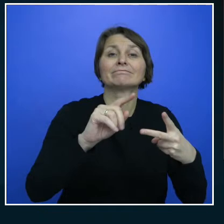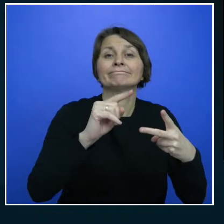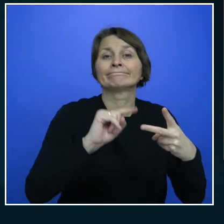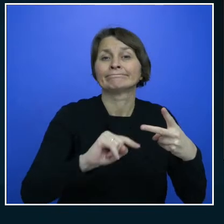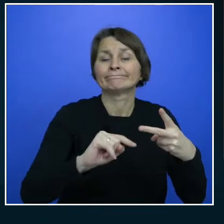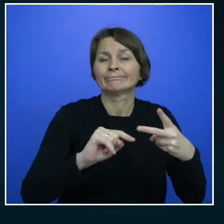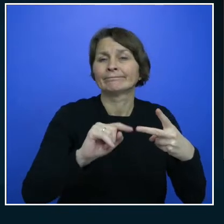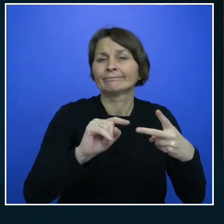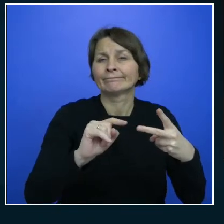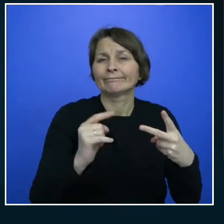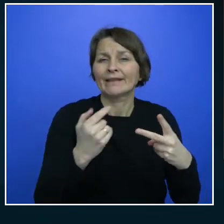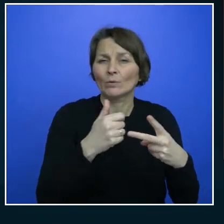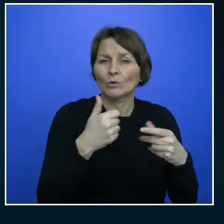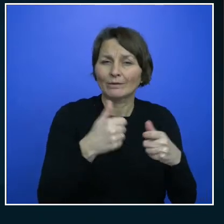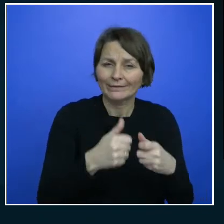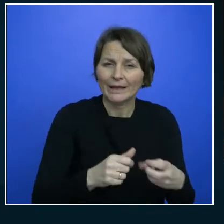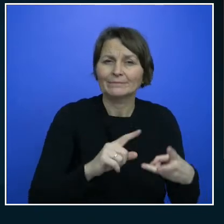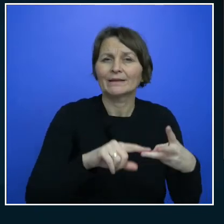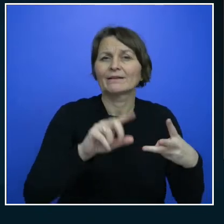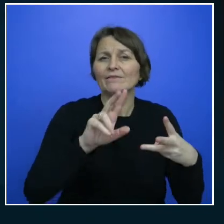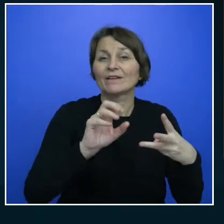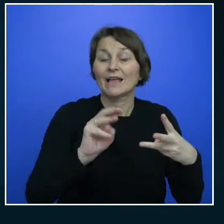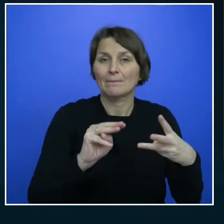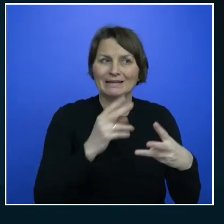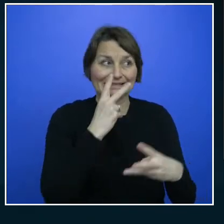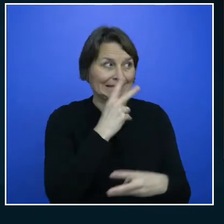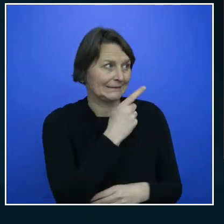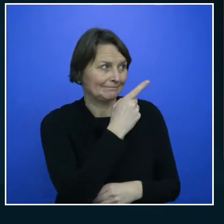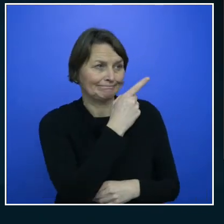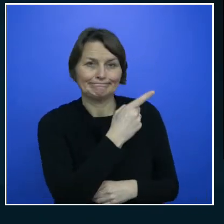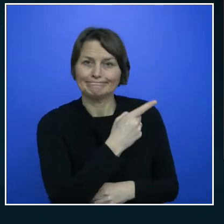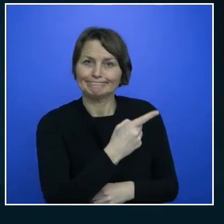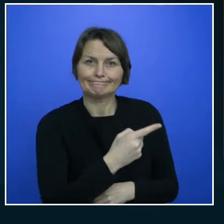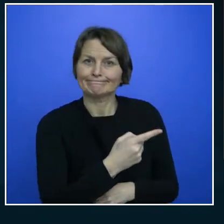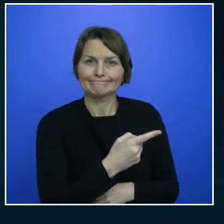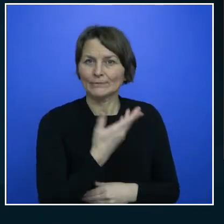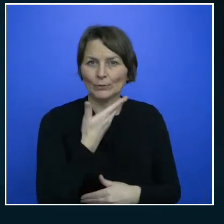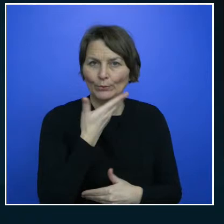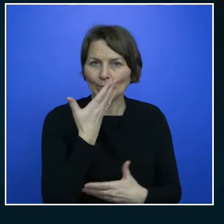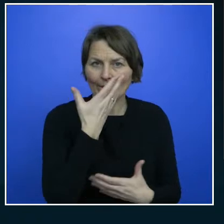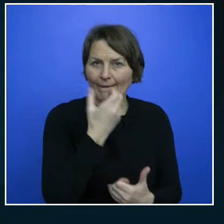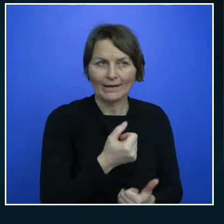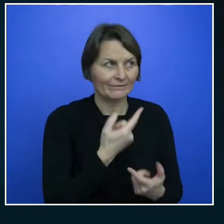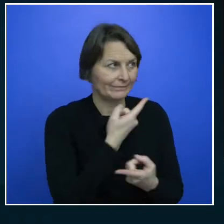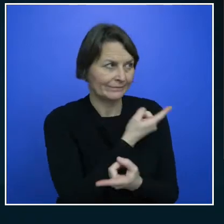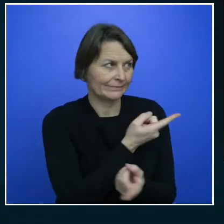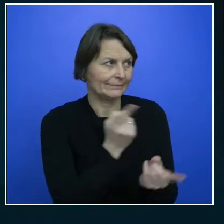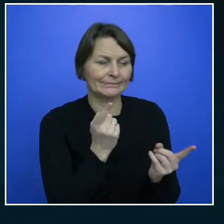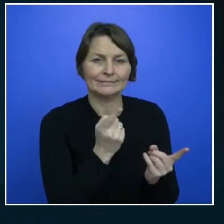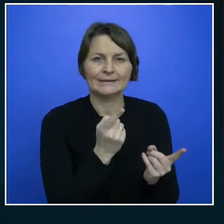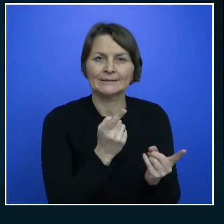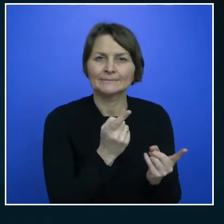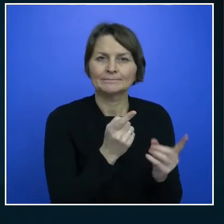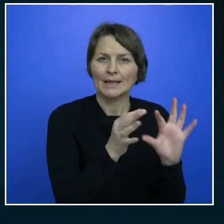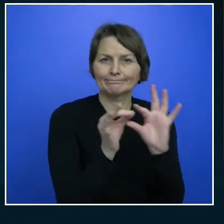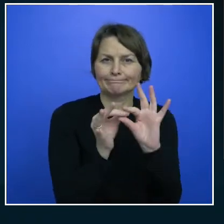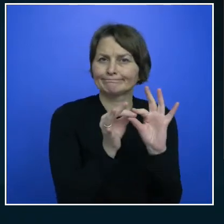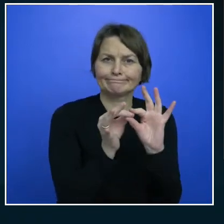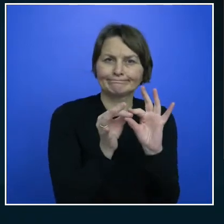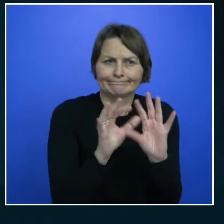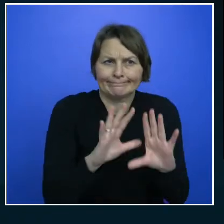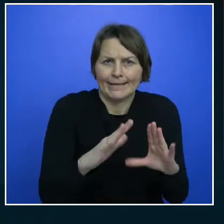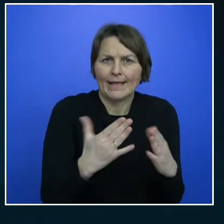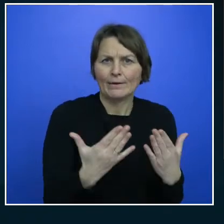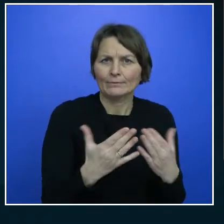But as you can see inside my bicep, I do not anywhere have that declaration there, that I have a dependency on these objects. So how does that